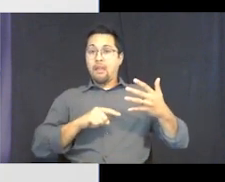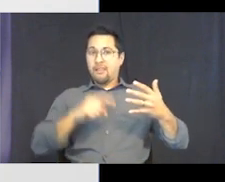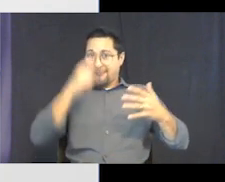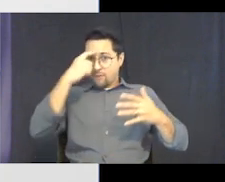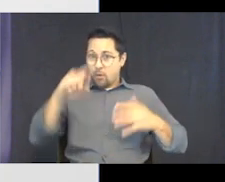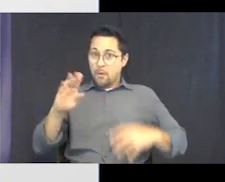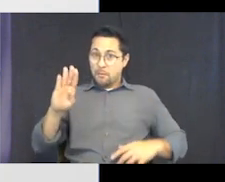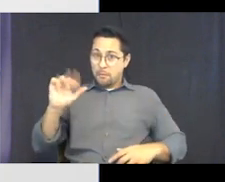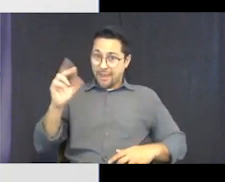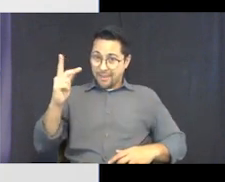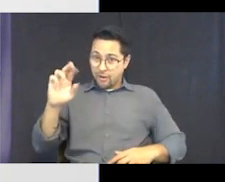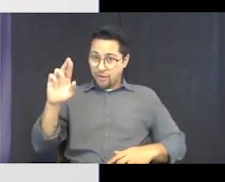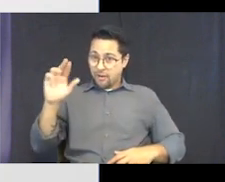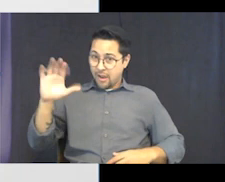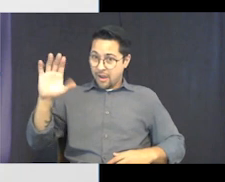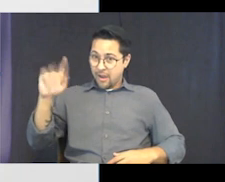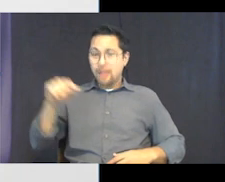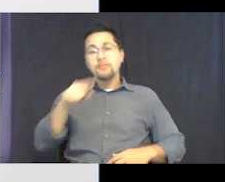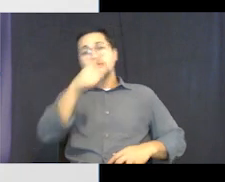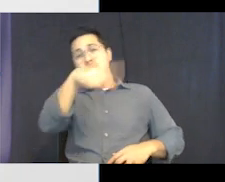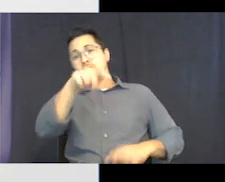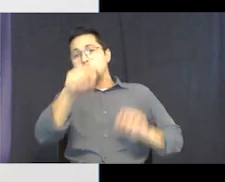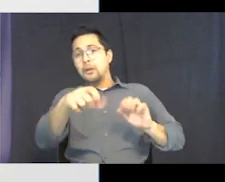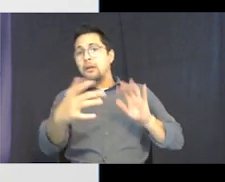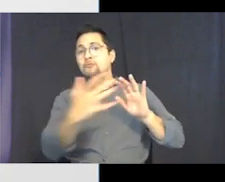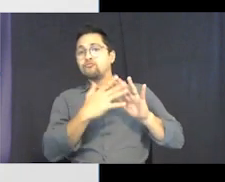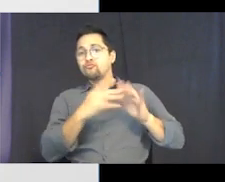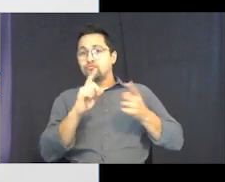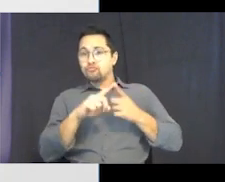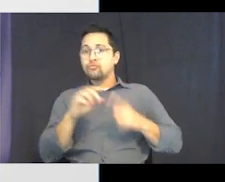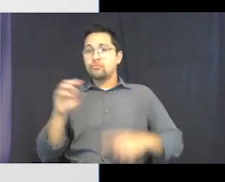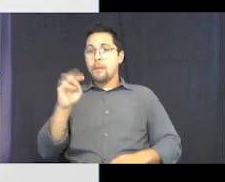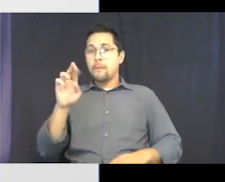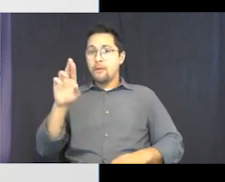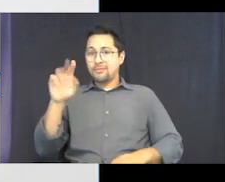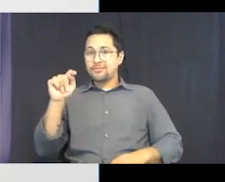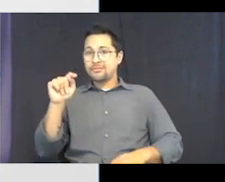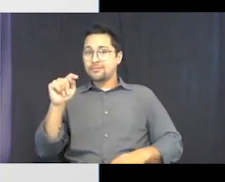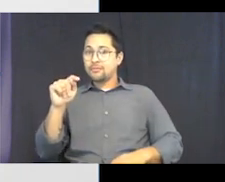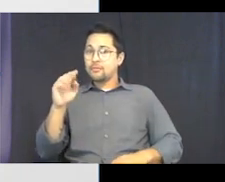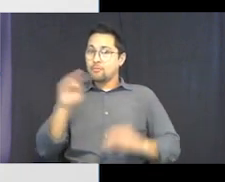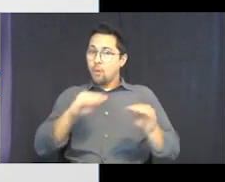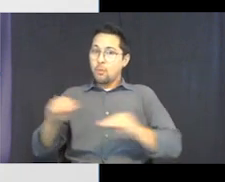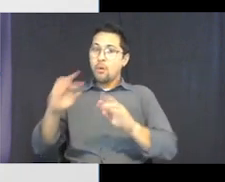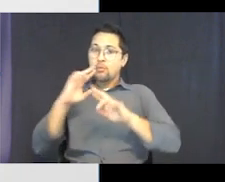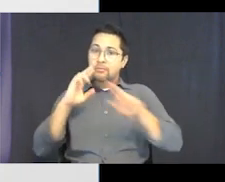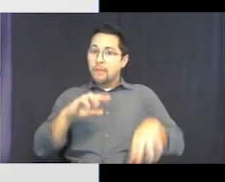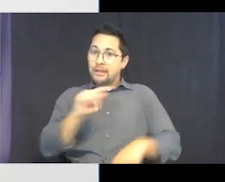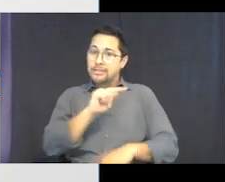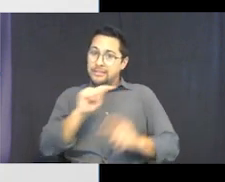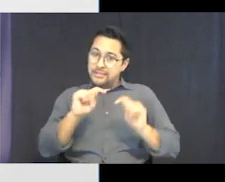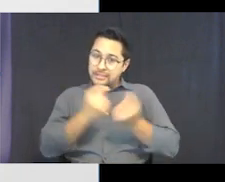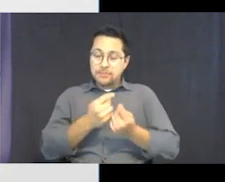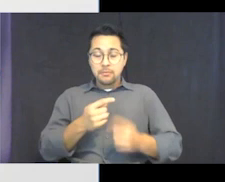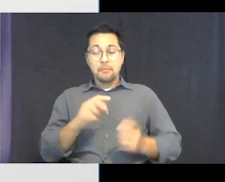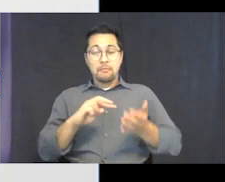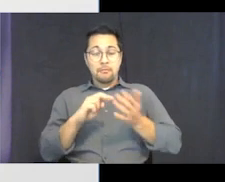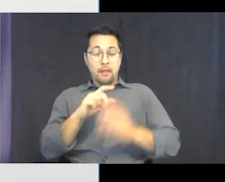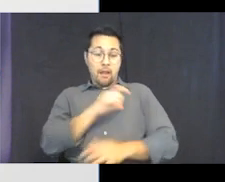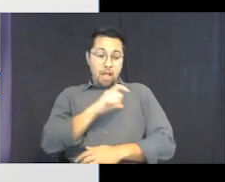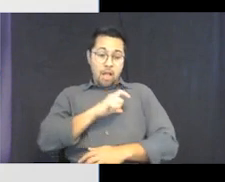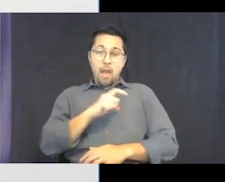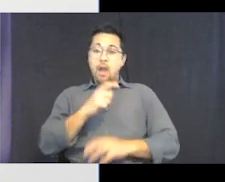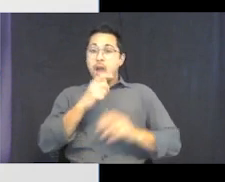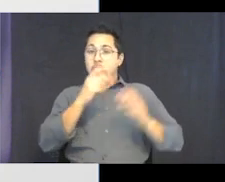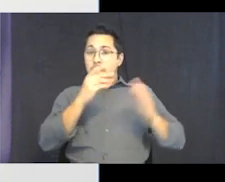Act, you could always reach out to the mobile response team. A law enforcement and a licensed practitioner